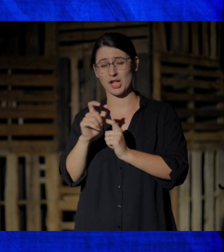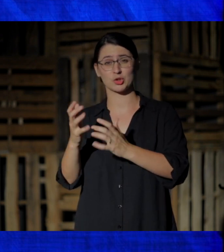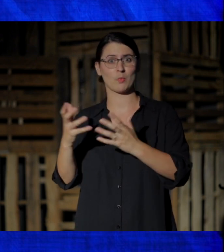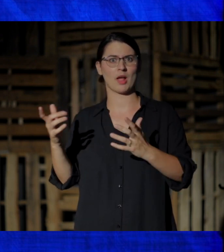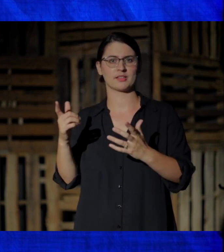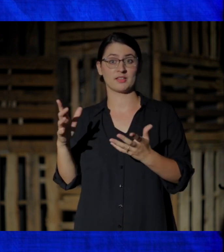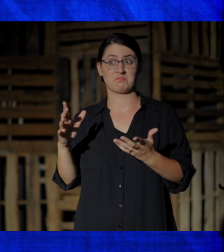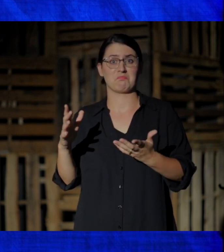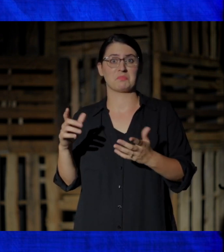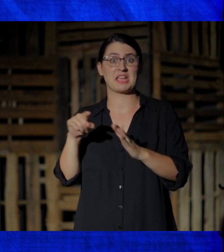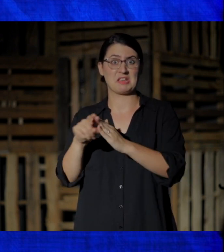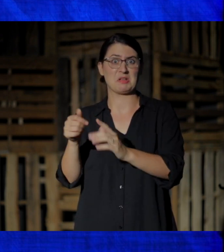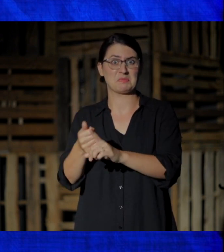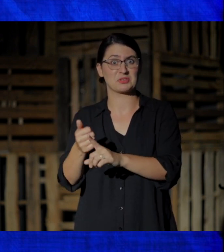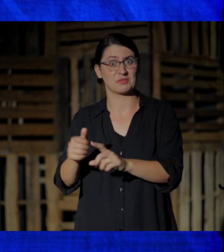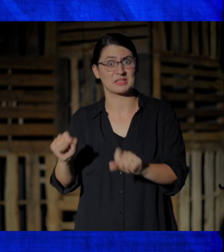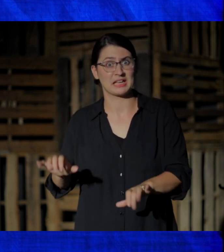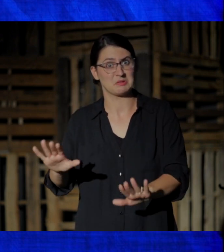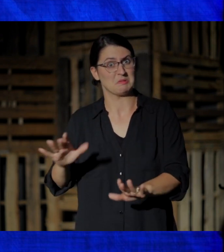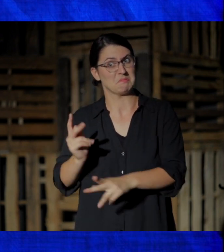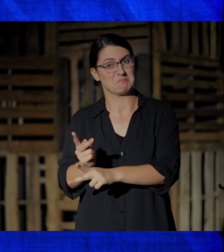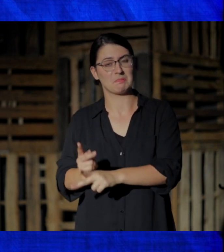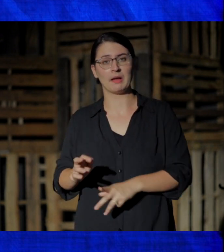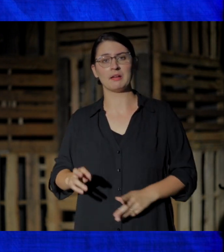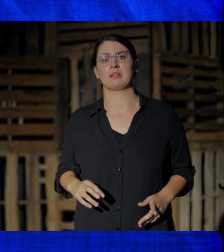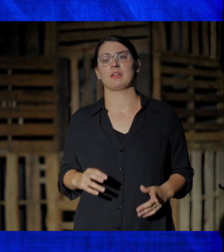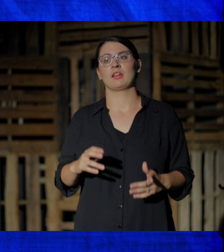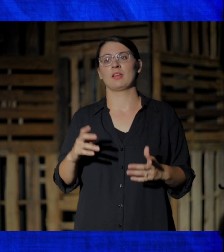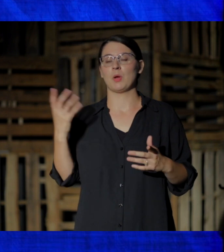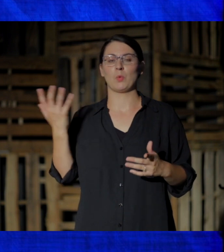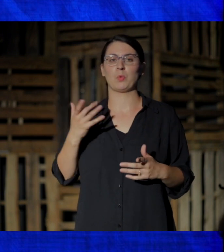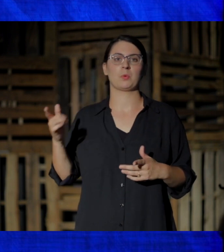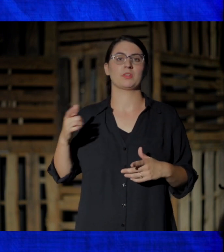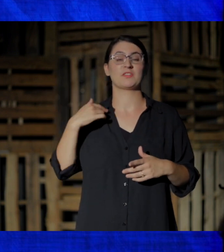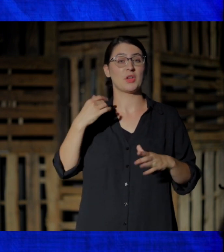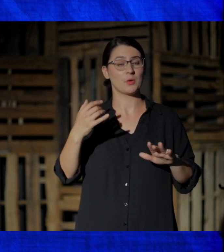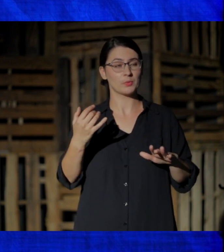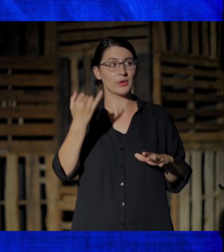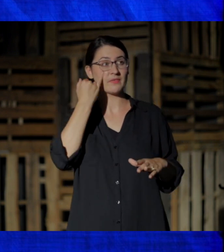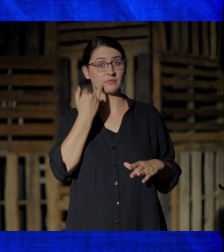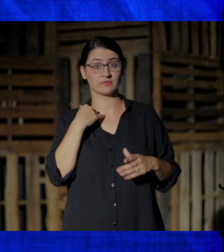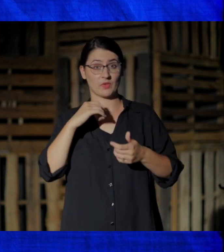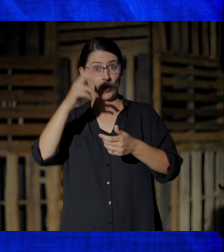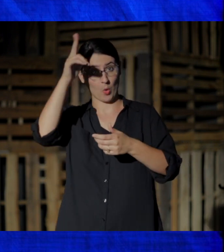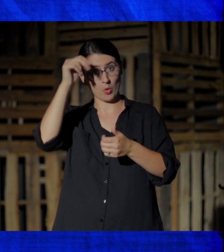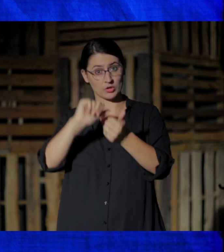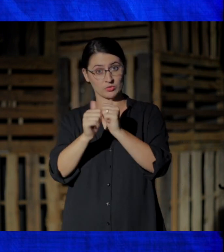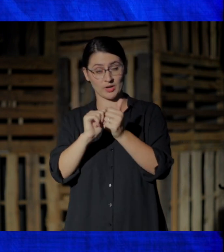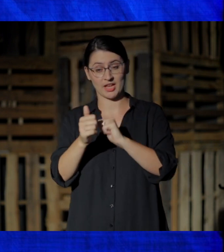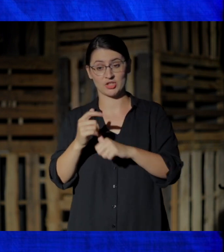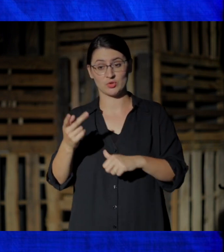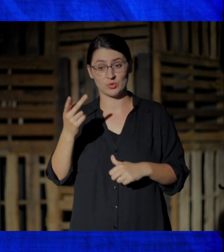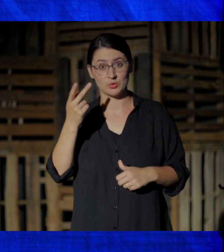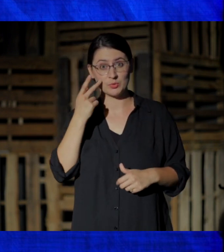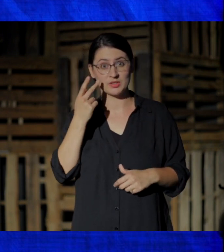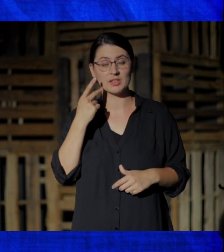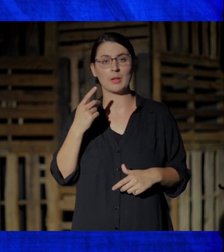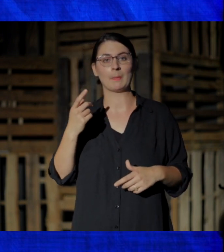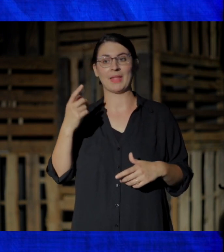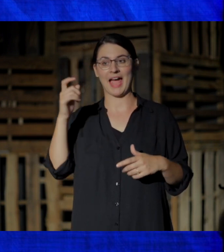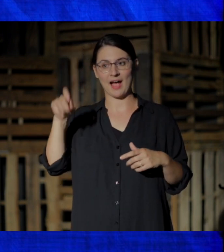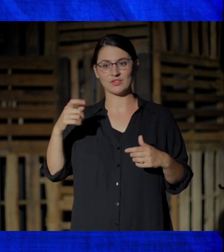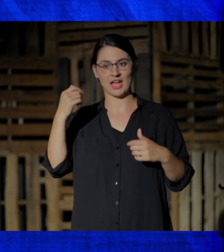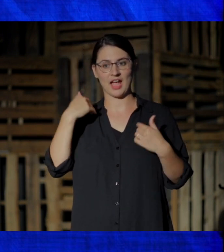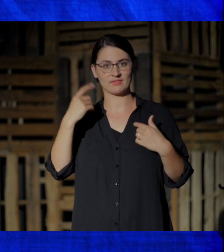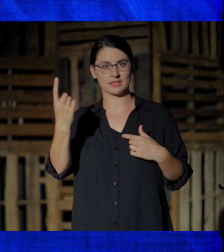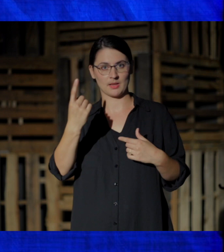horses, man, and they are like wound up. If you ever watch a horse race, they actually have somebody who has to walk the horse to the gate.